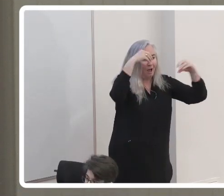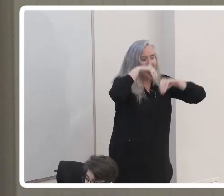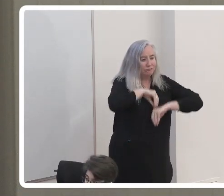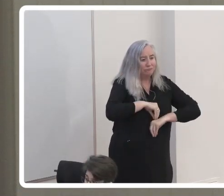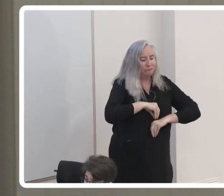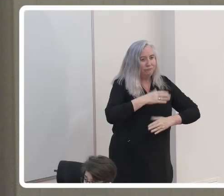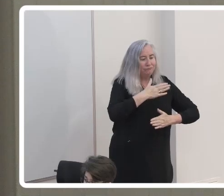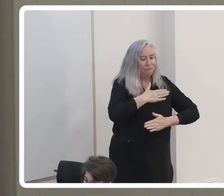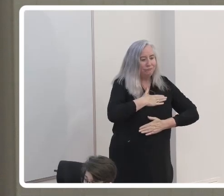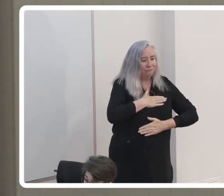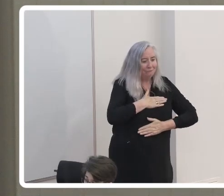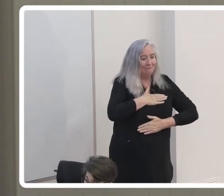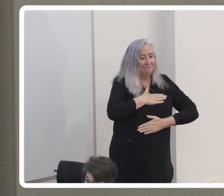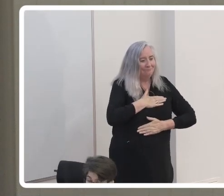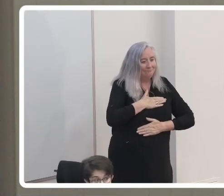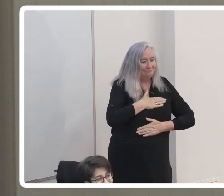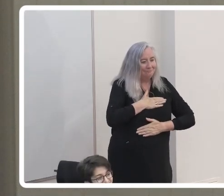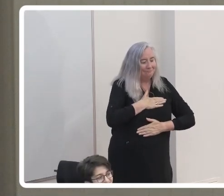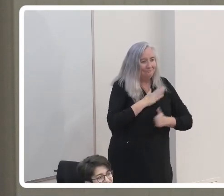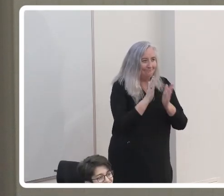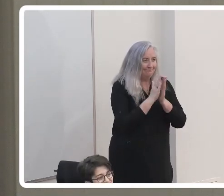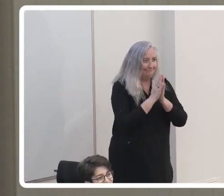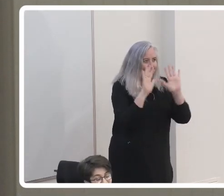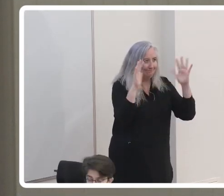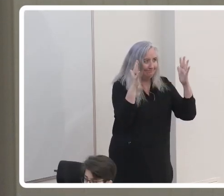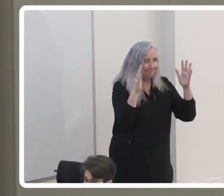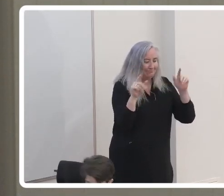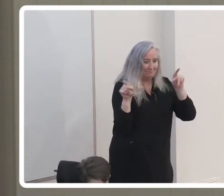moment. So again, bravo, thank you for that.